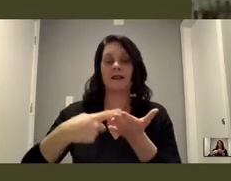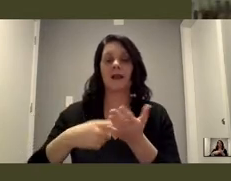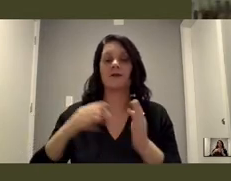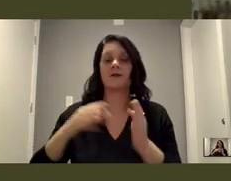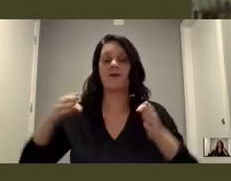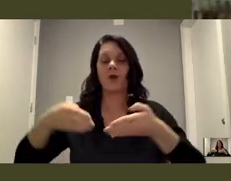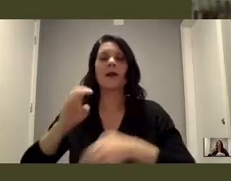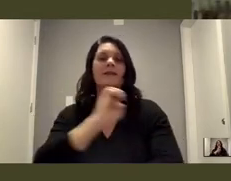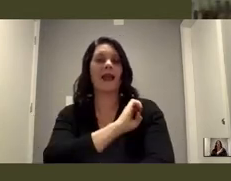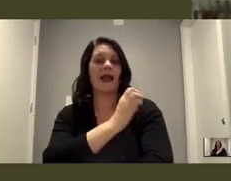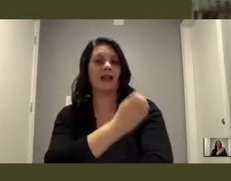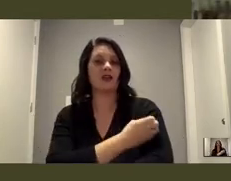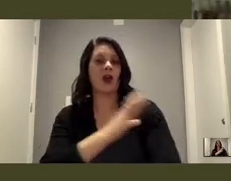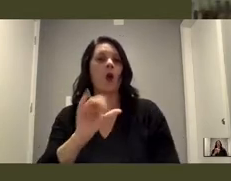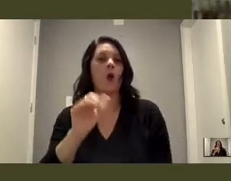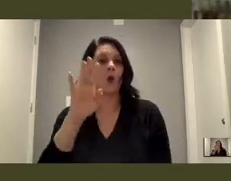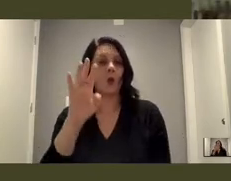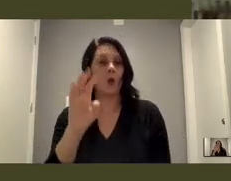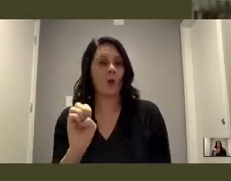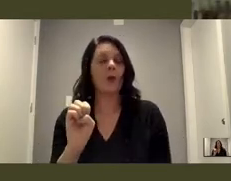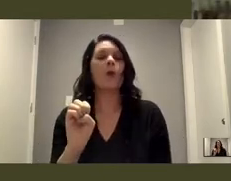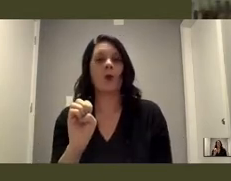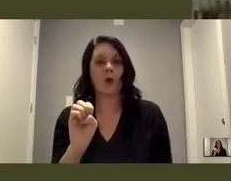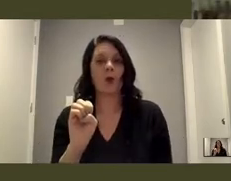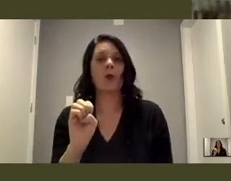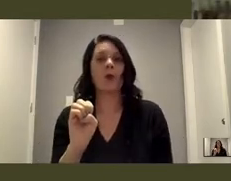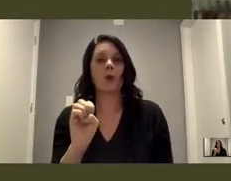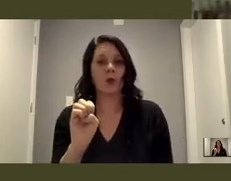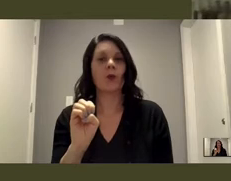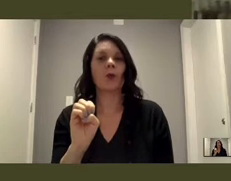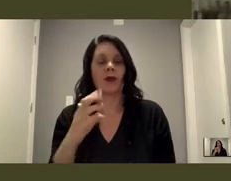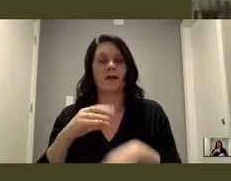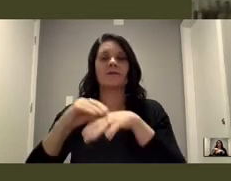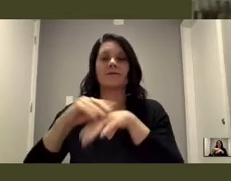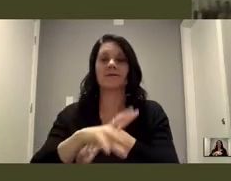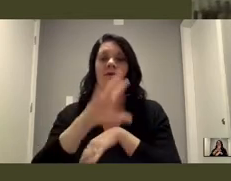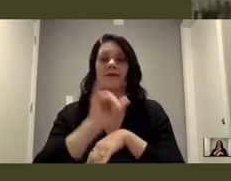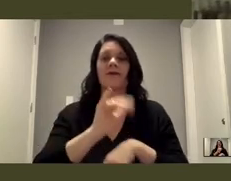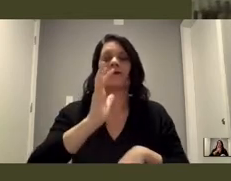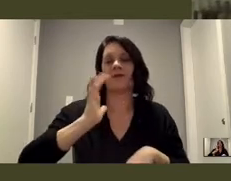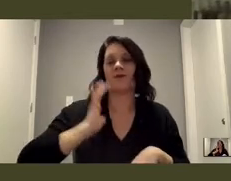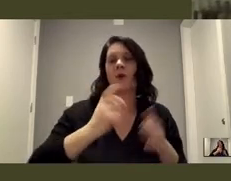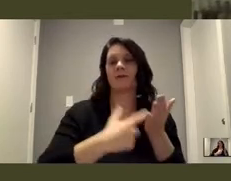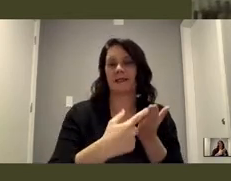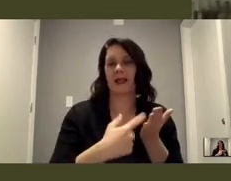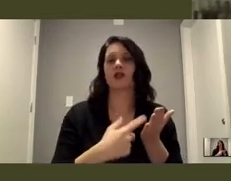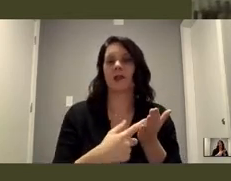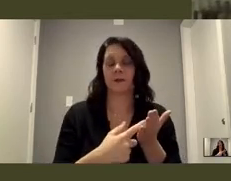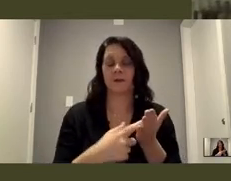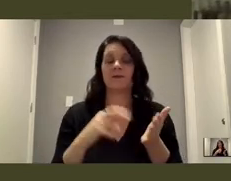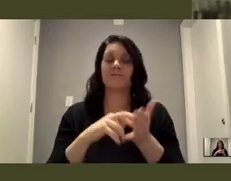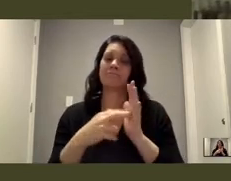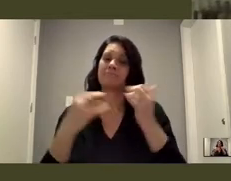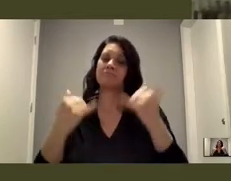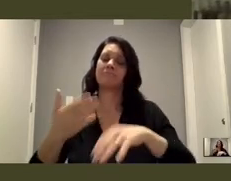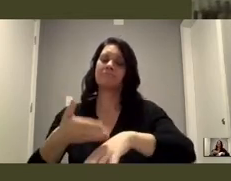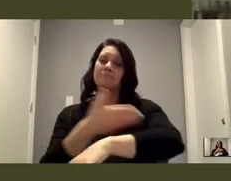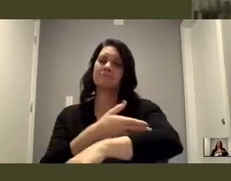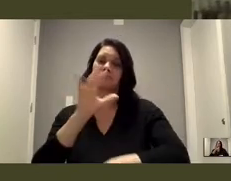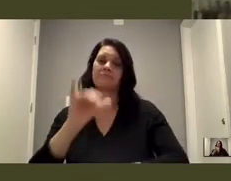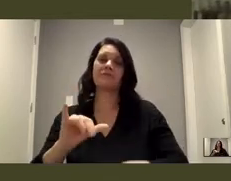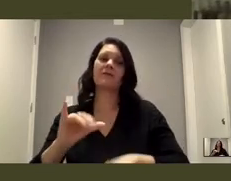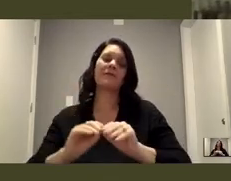fossil fuel, these terms entered into the formal text. So you can see that, governments are certainly